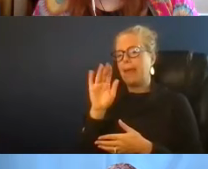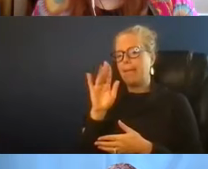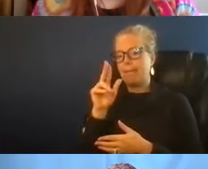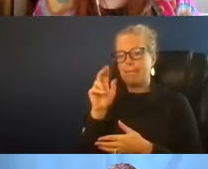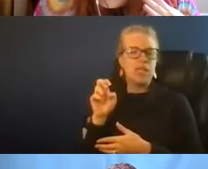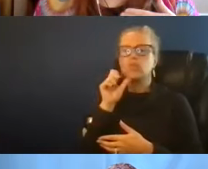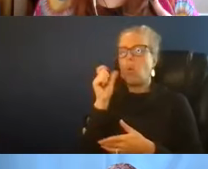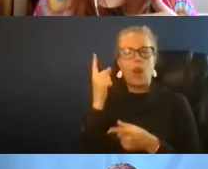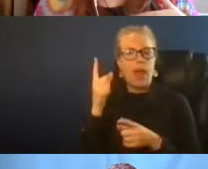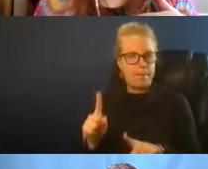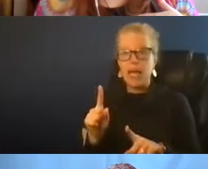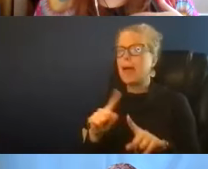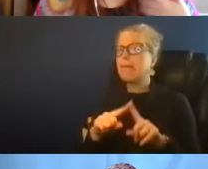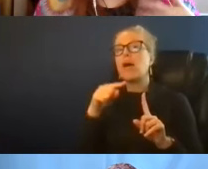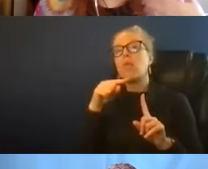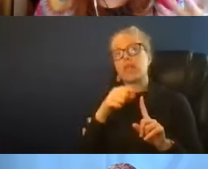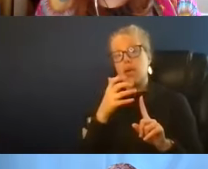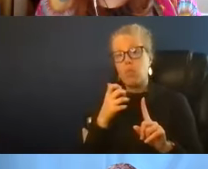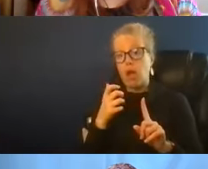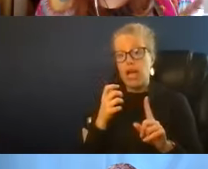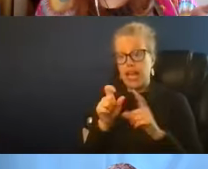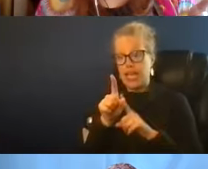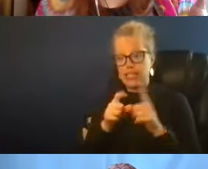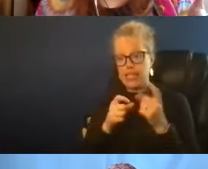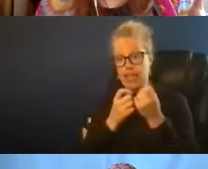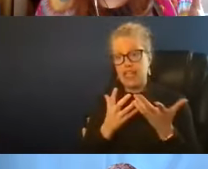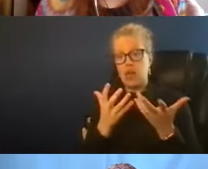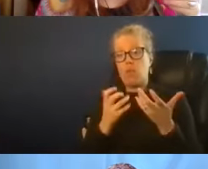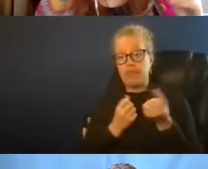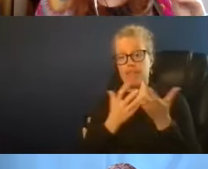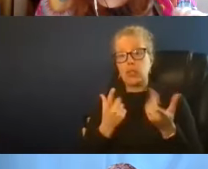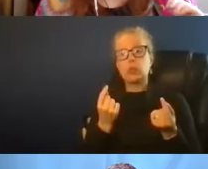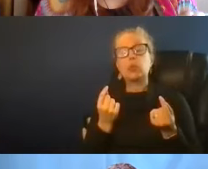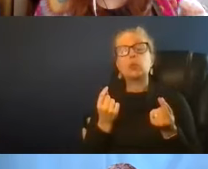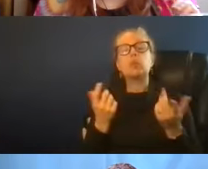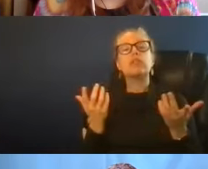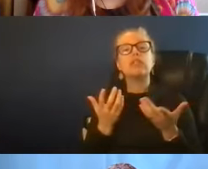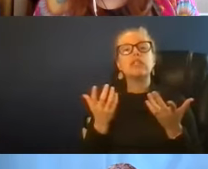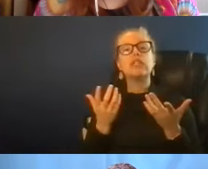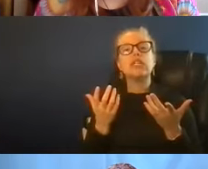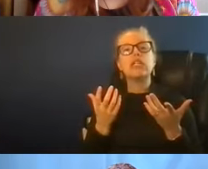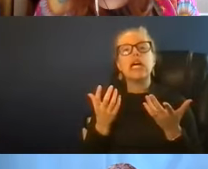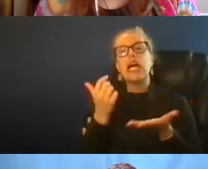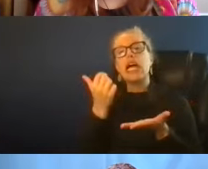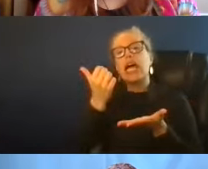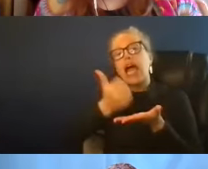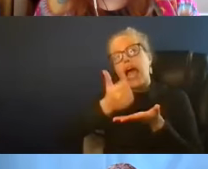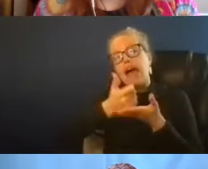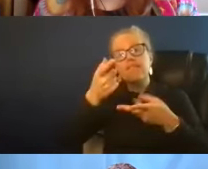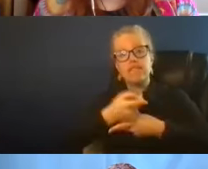happen, but what they want from you as their advocate is assistance figuring out how